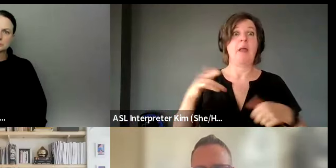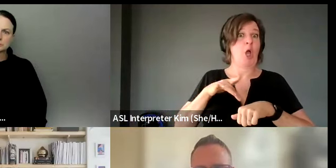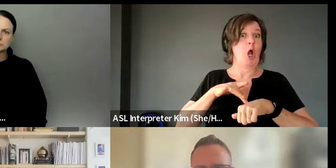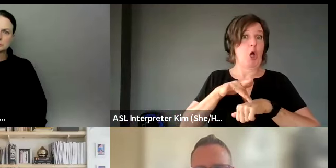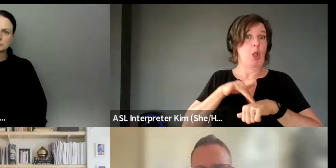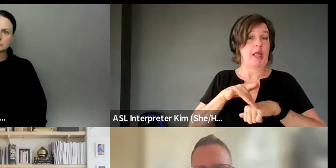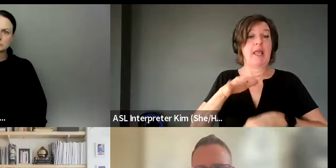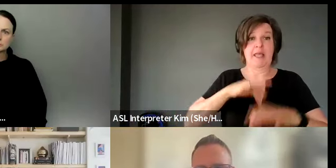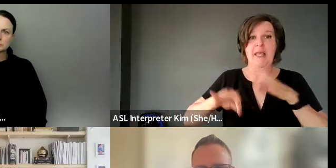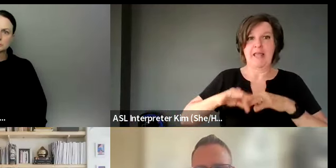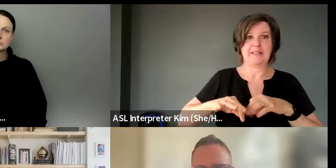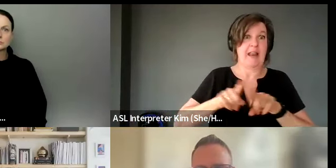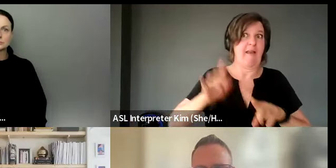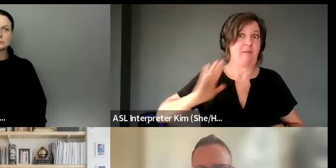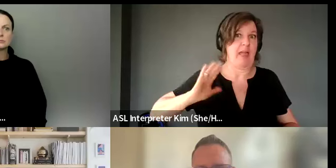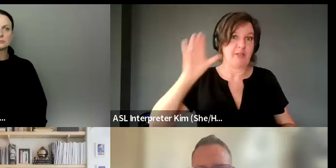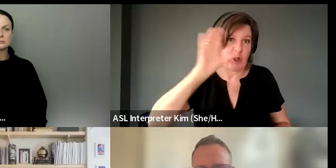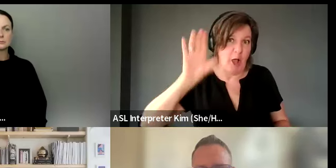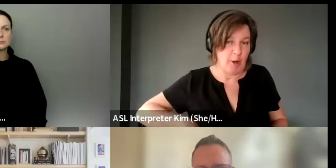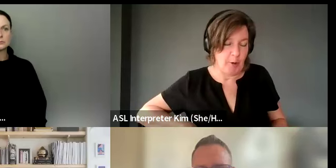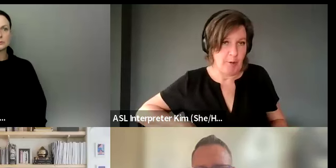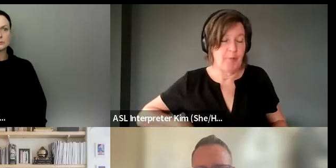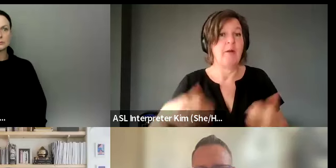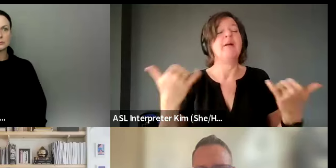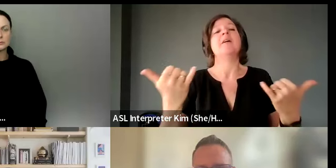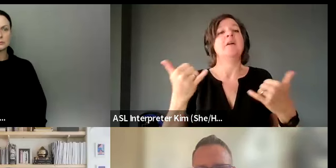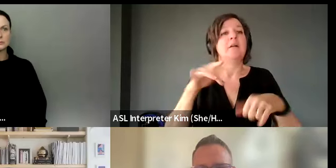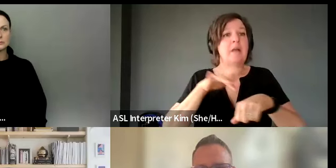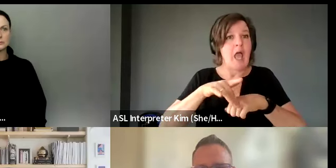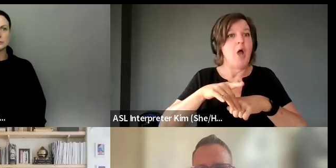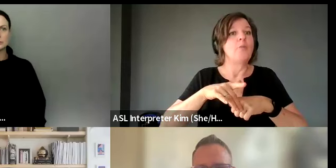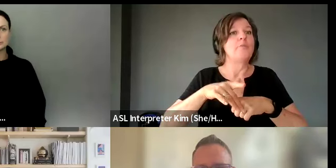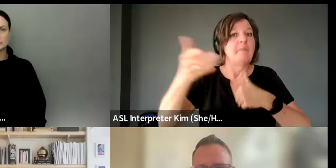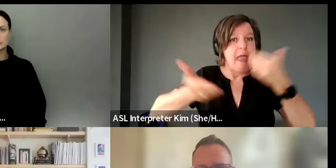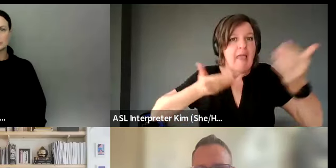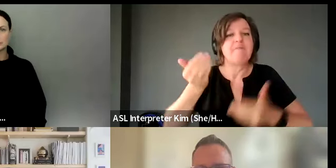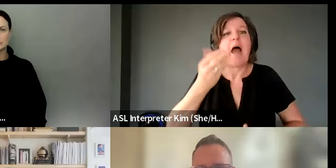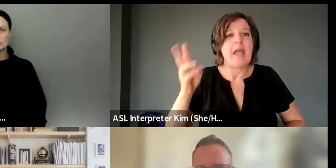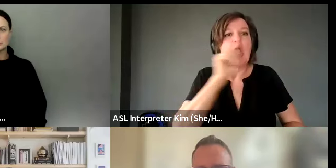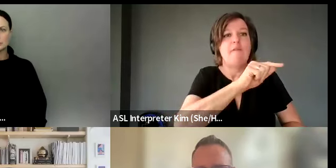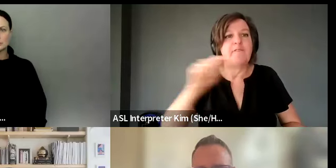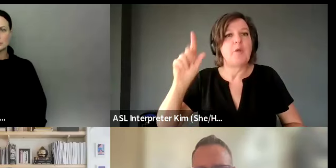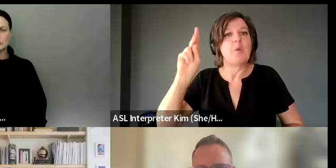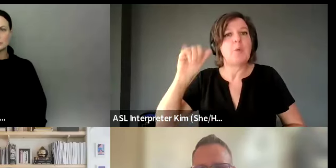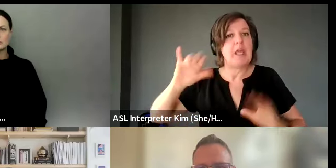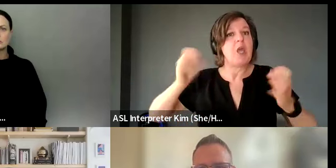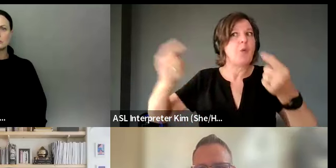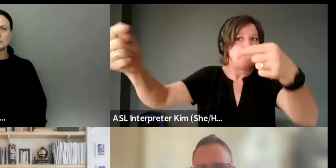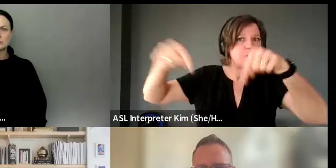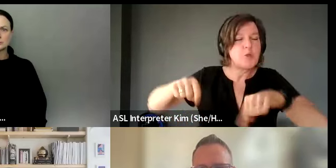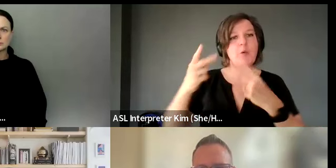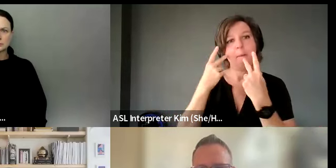how it was in Chicago, is developing a few key groups and inviting them at specific times to come by the booth and invite